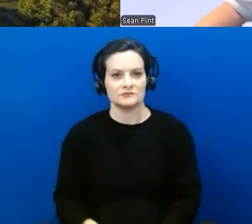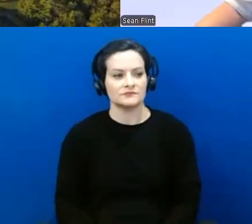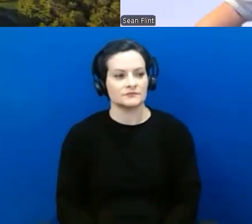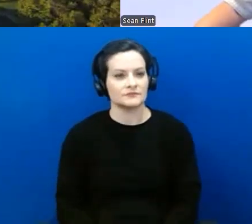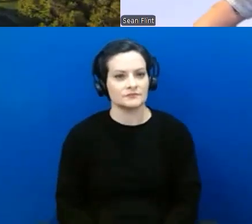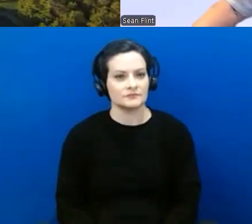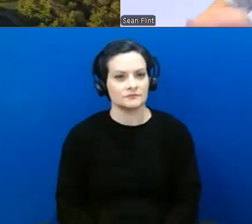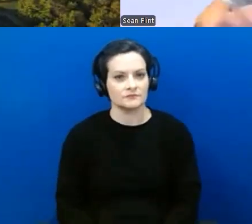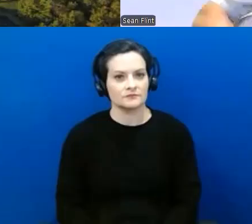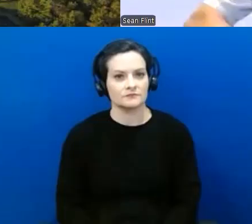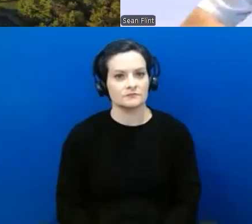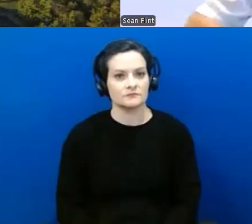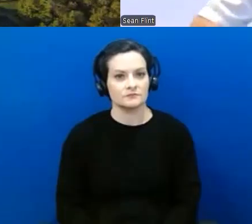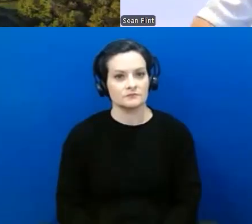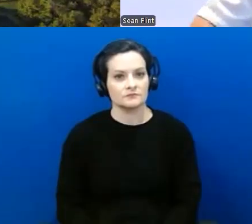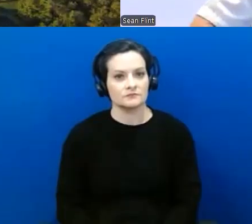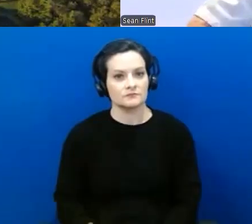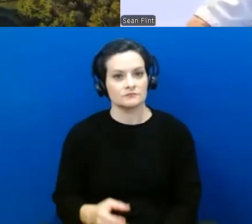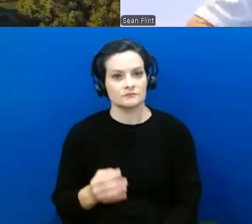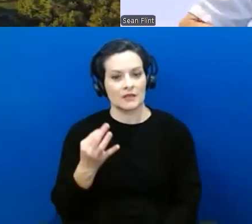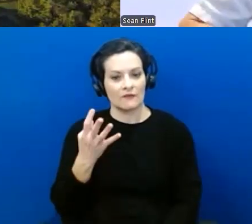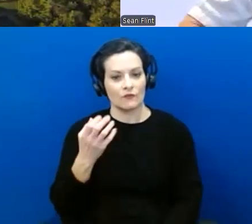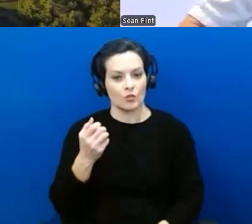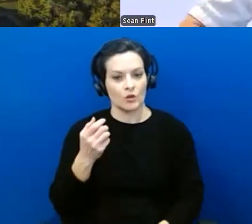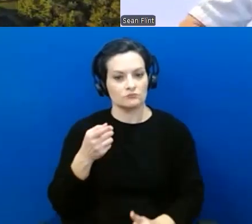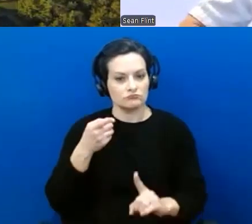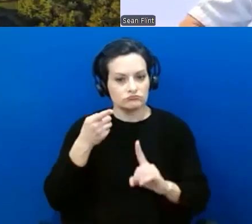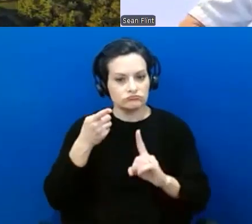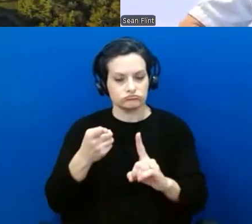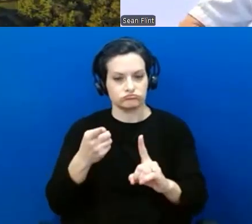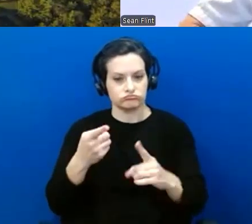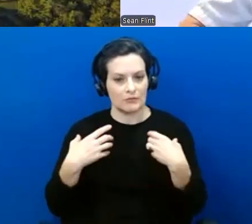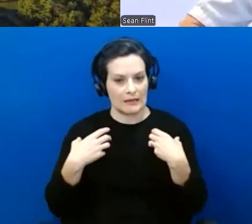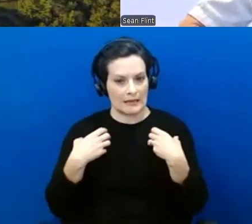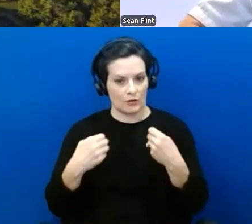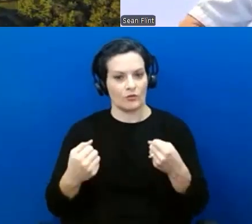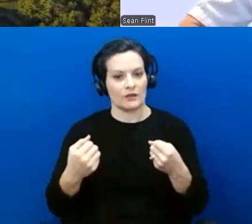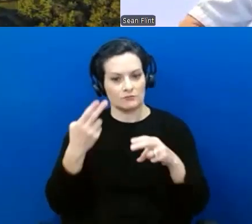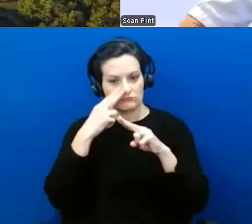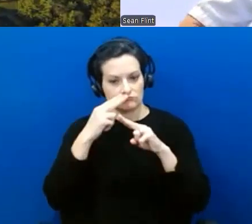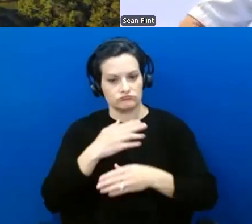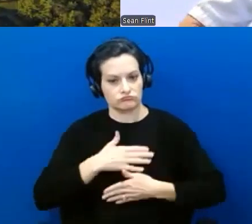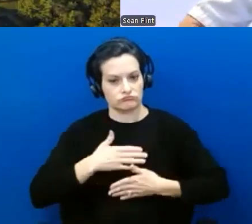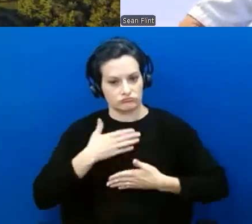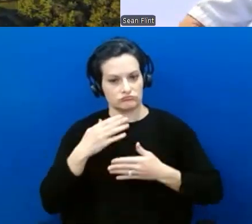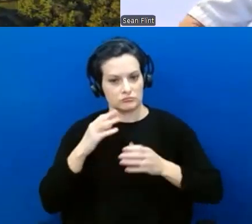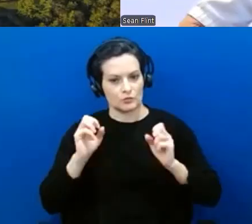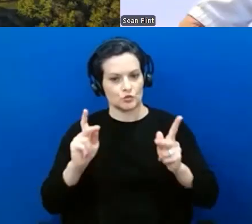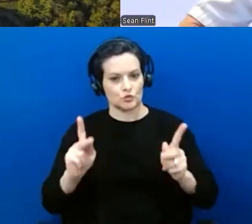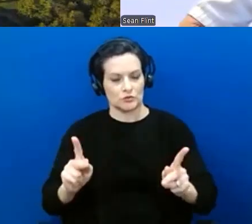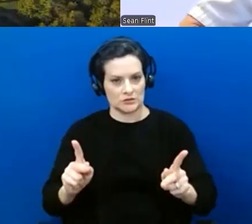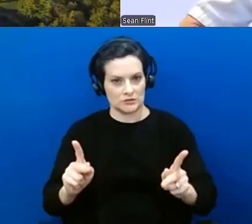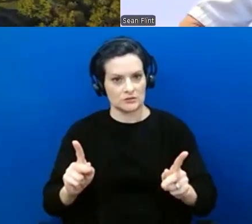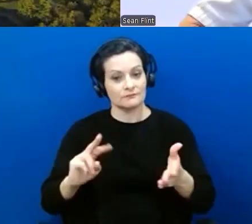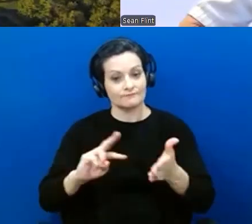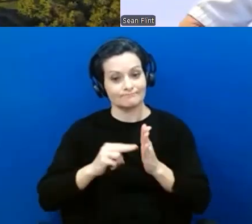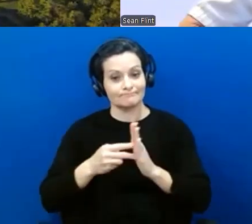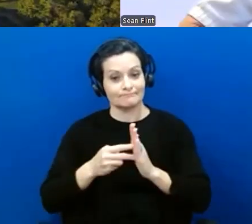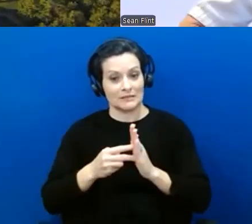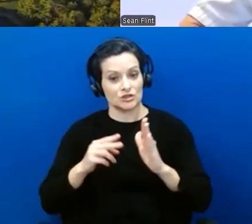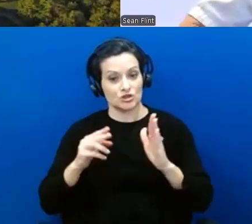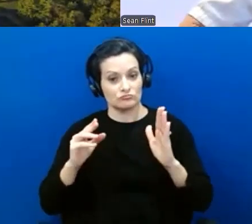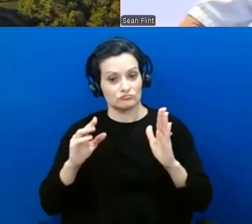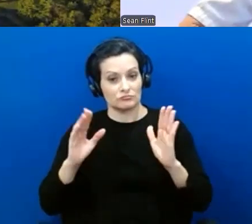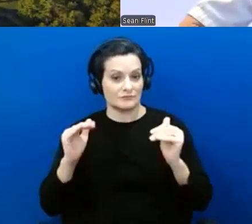if we're to maintain healthy, dynamic recreational opportunities, then change in expectation may